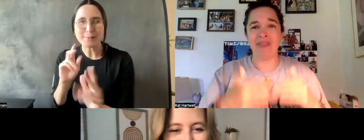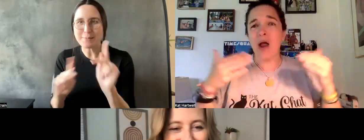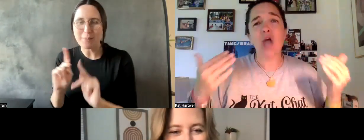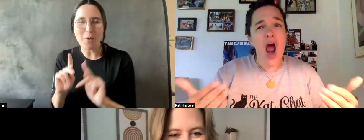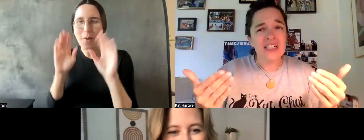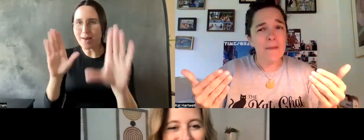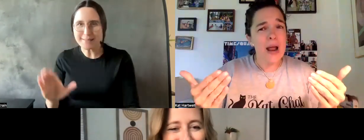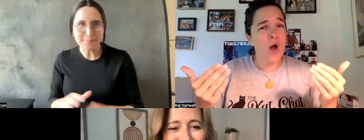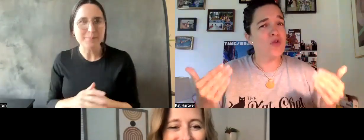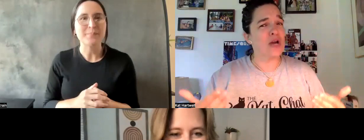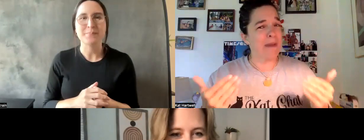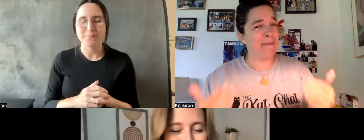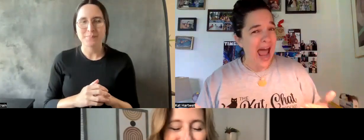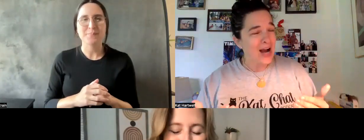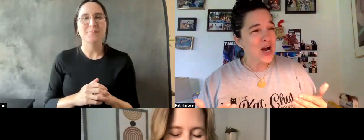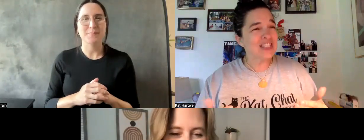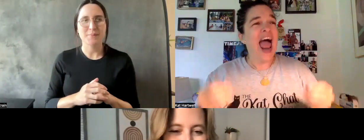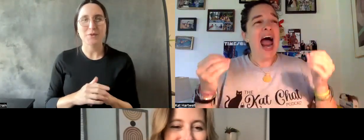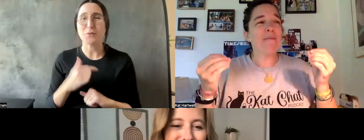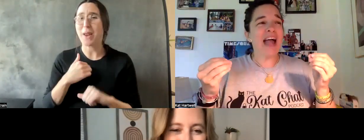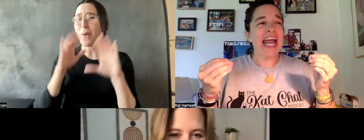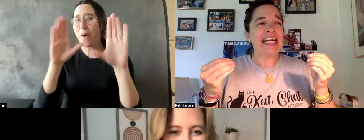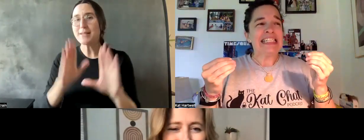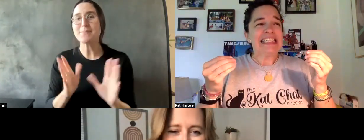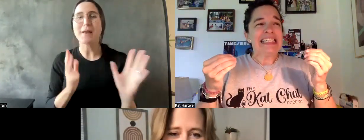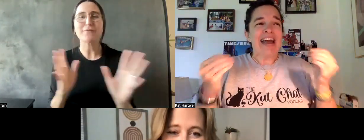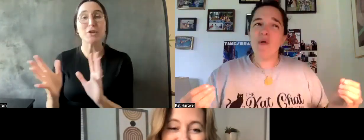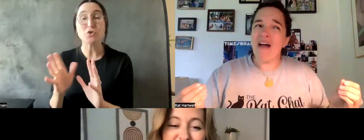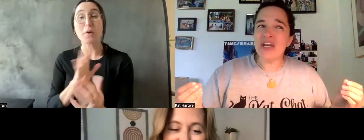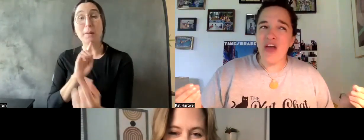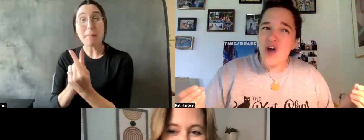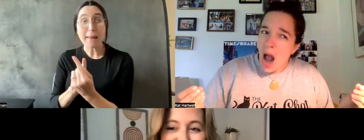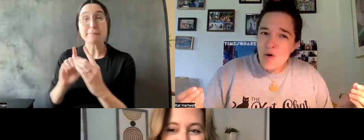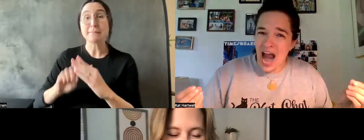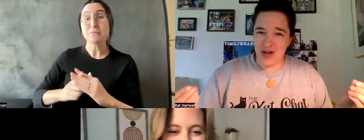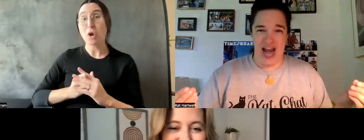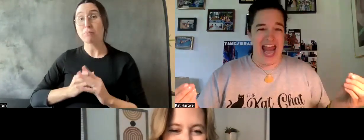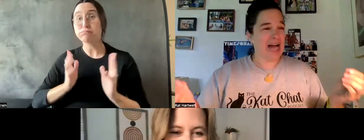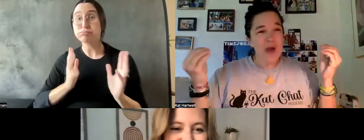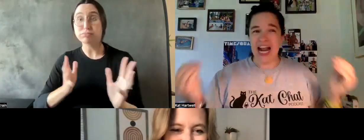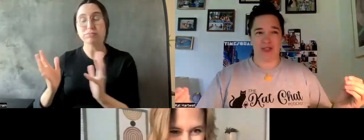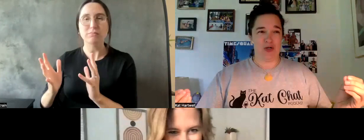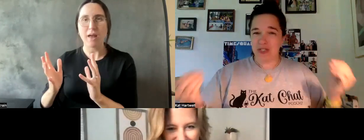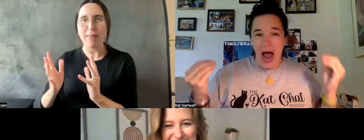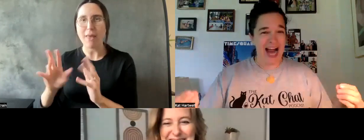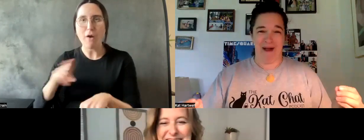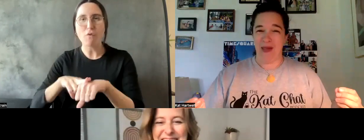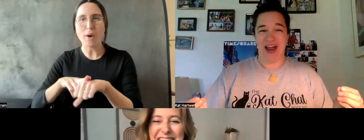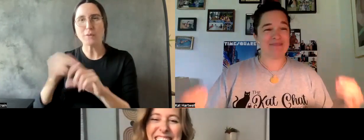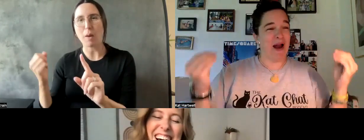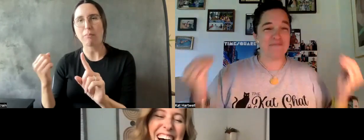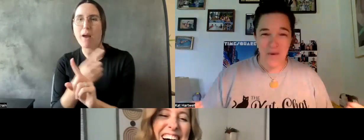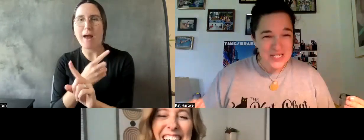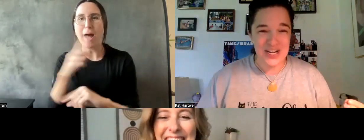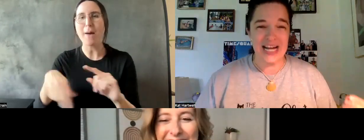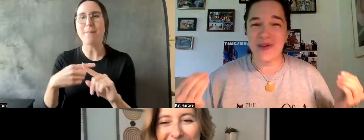wake up and they talk to me about the Green Bay Packers. I'm like, if we have another hour on their hand, we can talk about